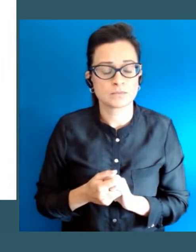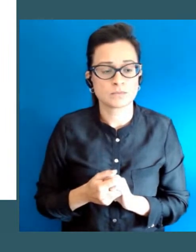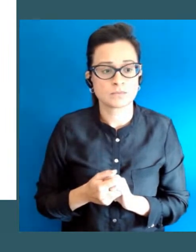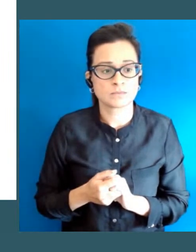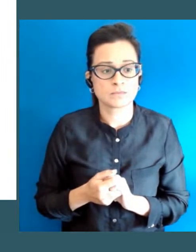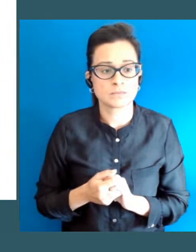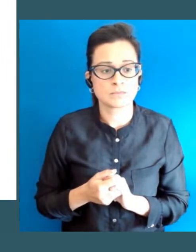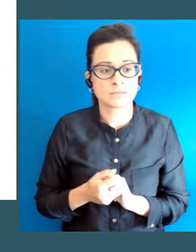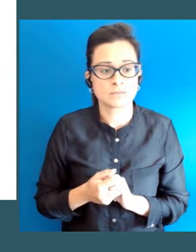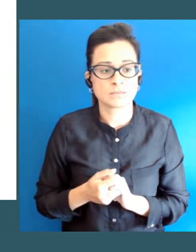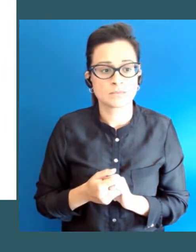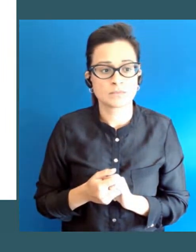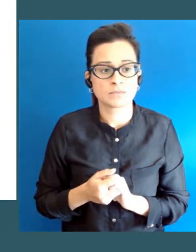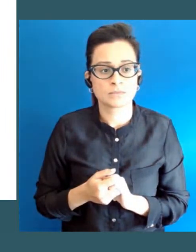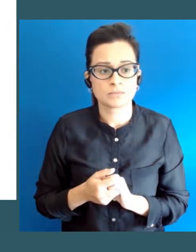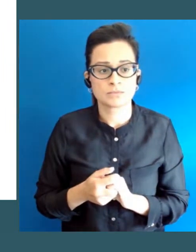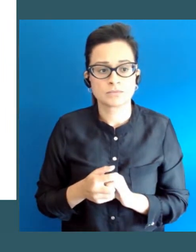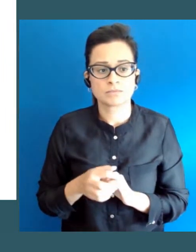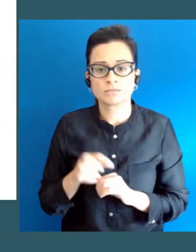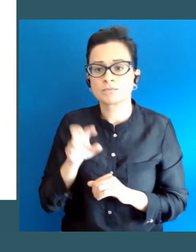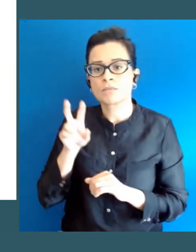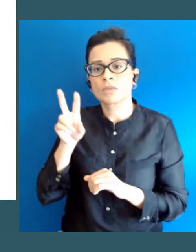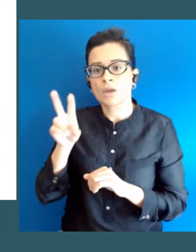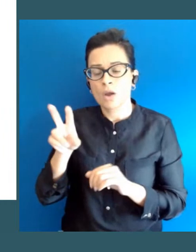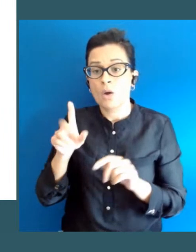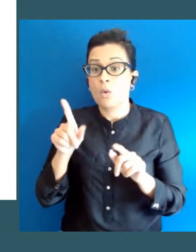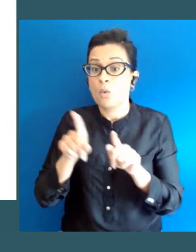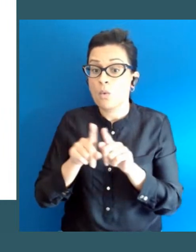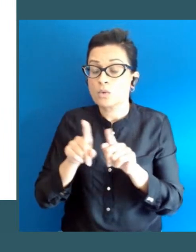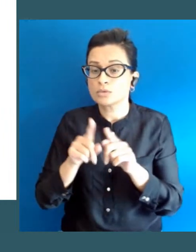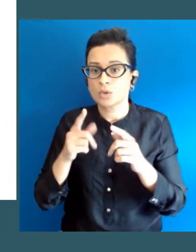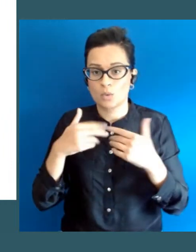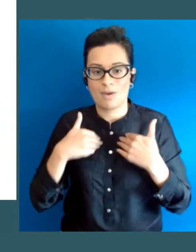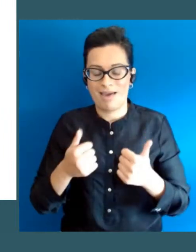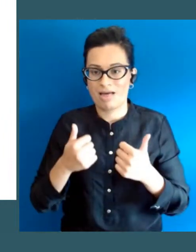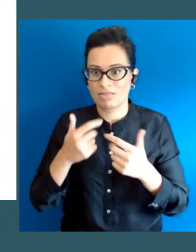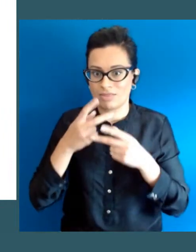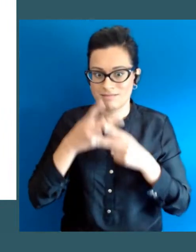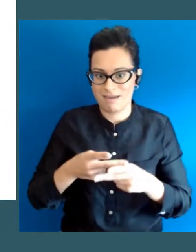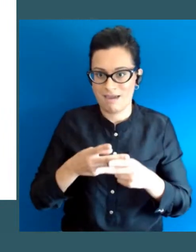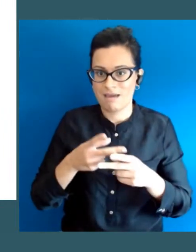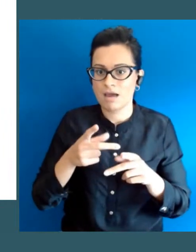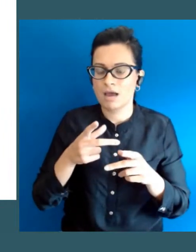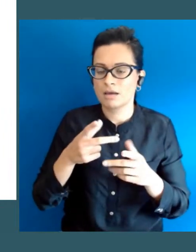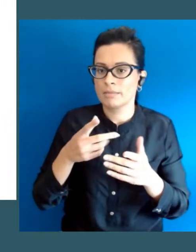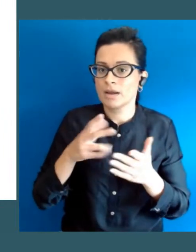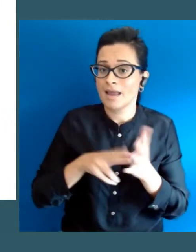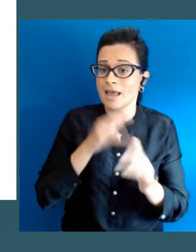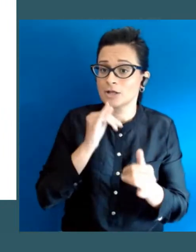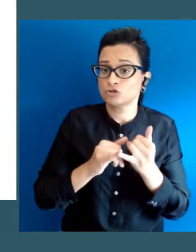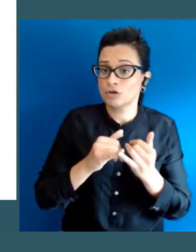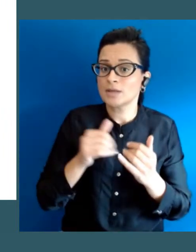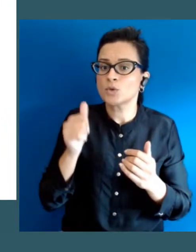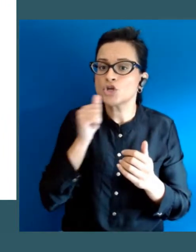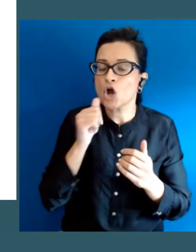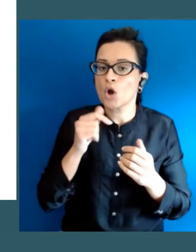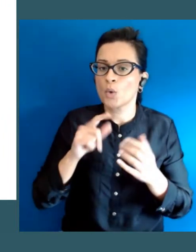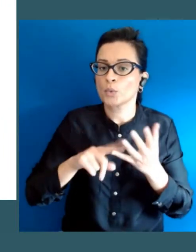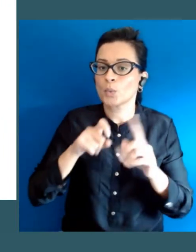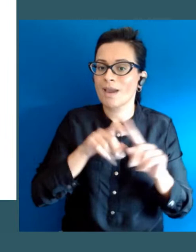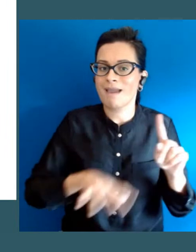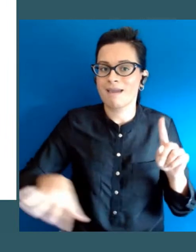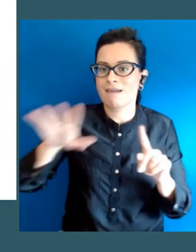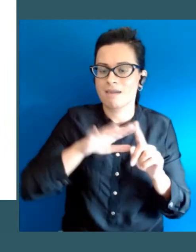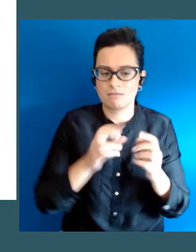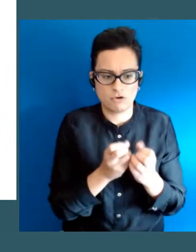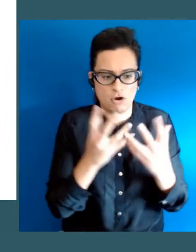substantial healthcare costs as well. So we know within the United Kingdom, some prevalence data, it's very